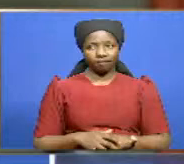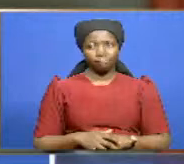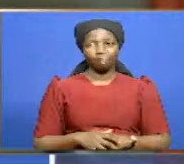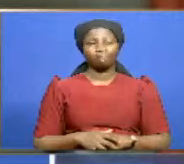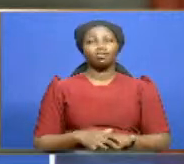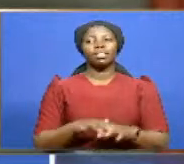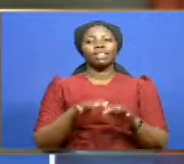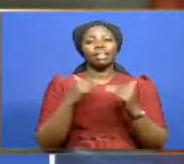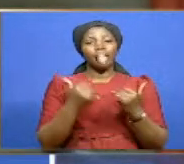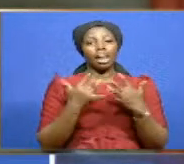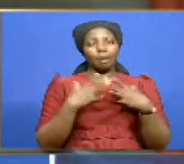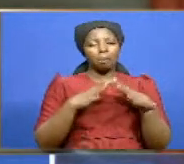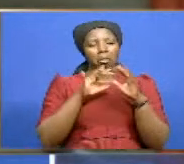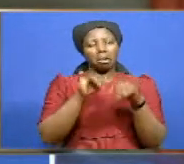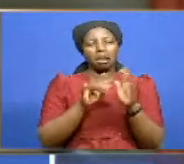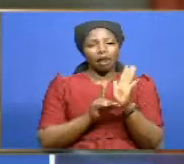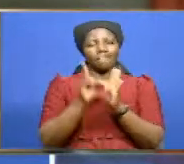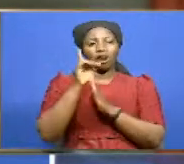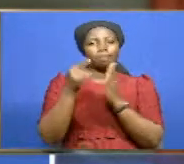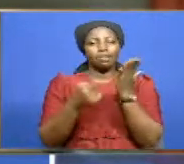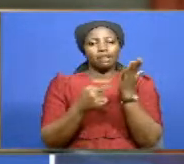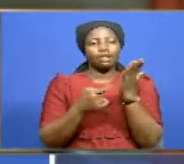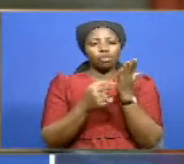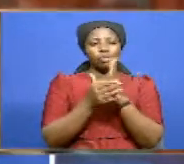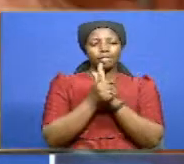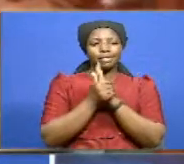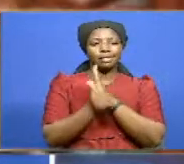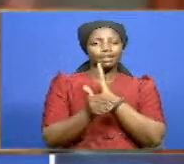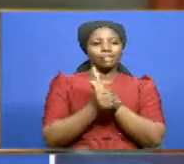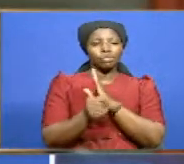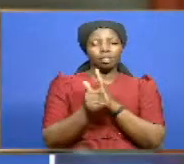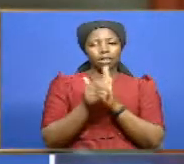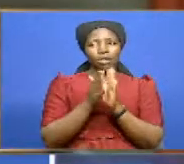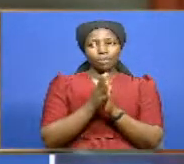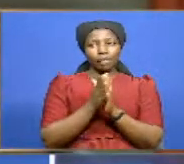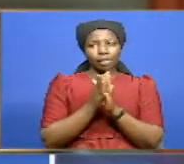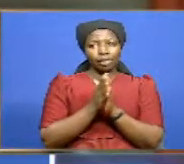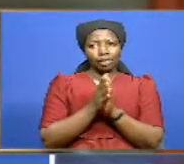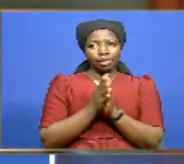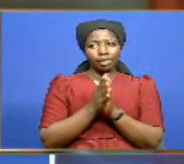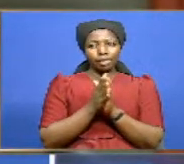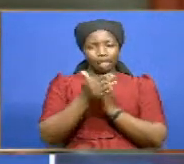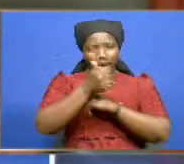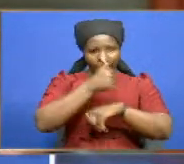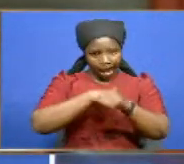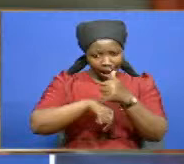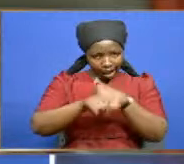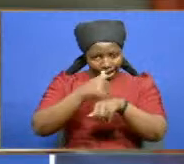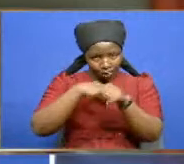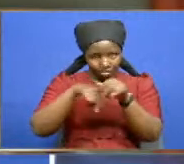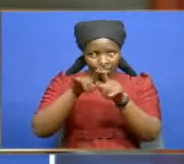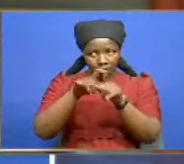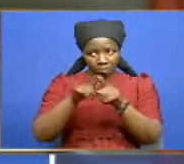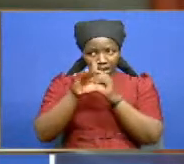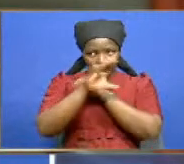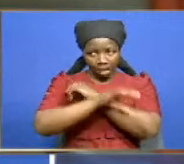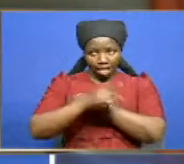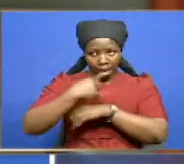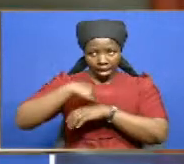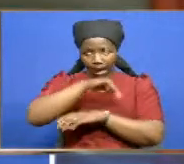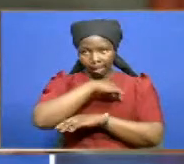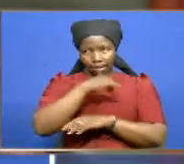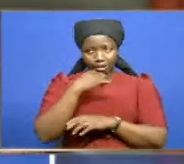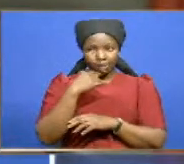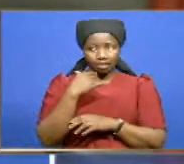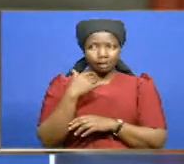to develop technical skills. We've escaped too much as a country. We sent in people who get sports